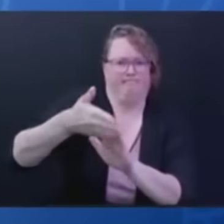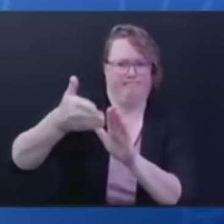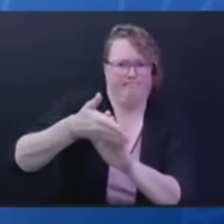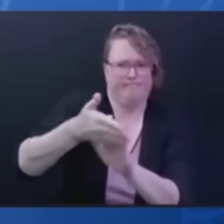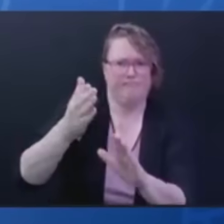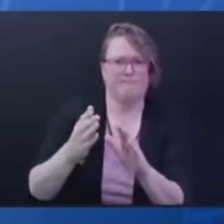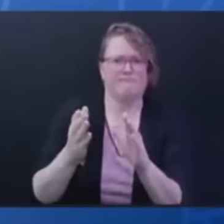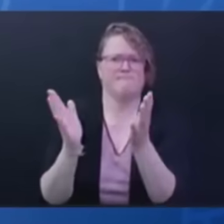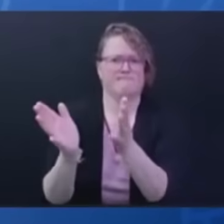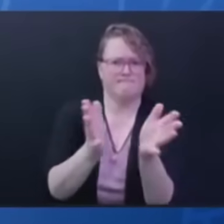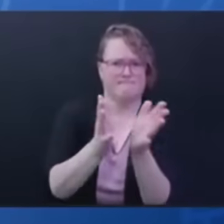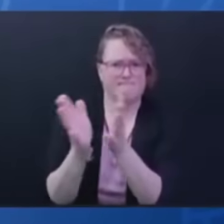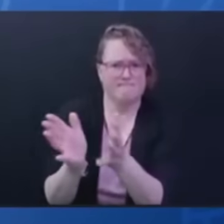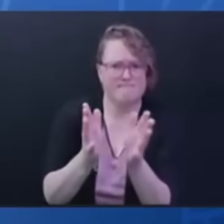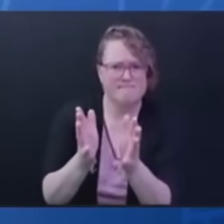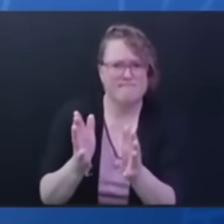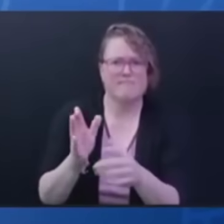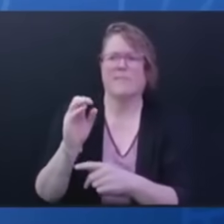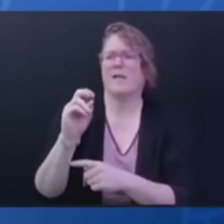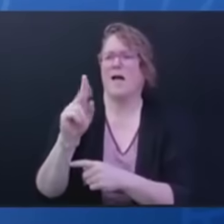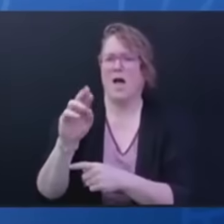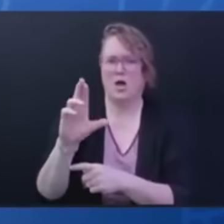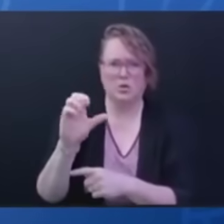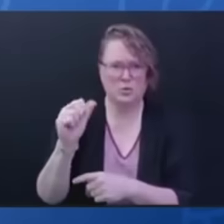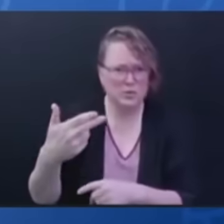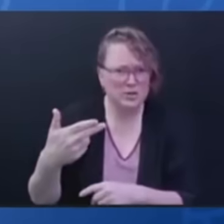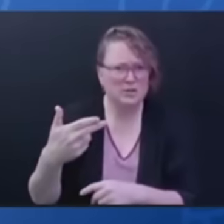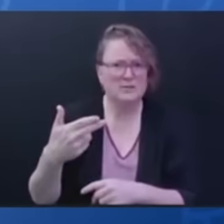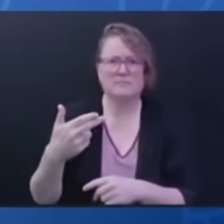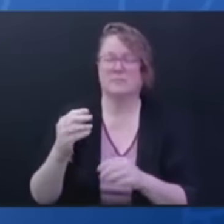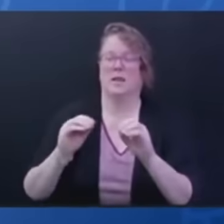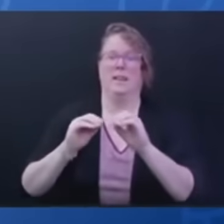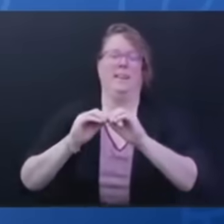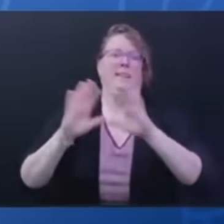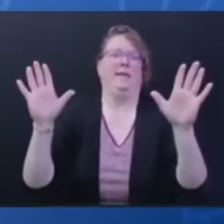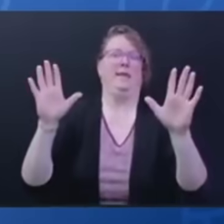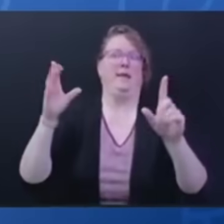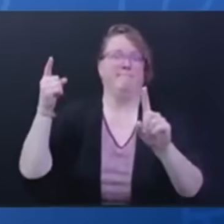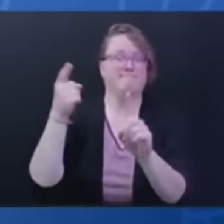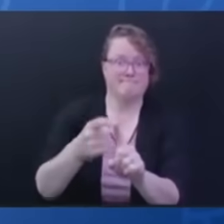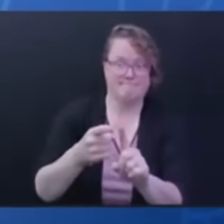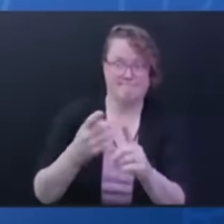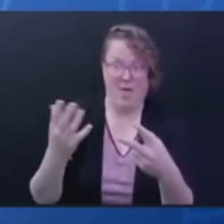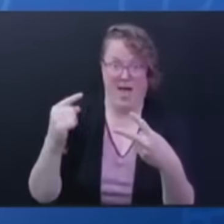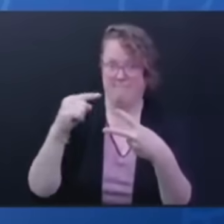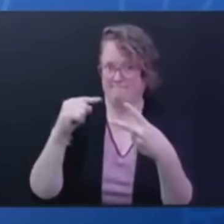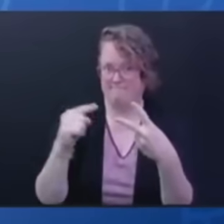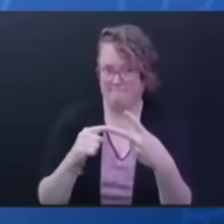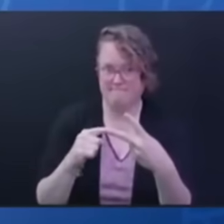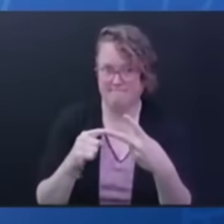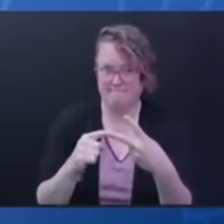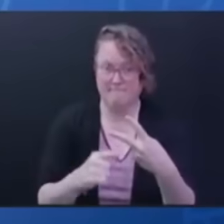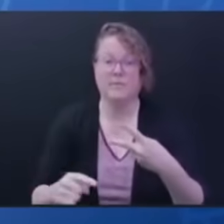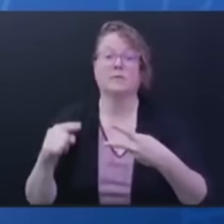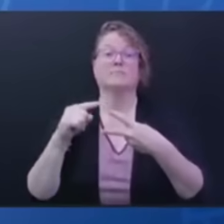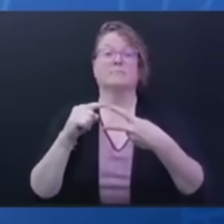outreach. And he's made very clear, focusing on two things, that this should not escalate.